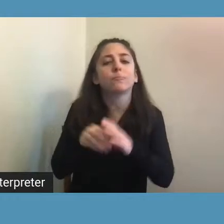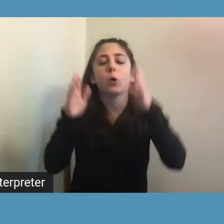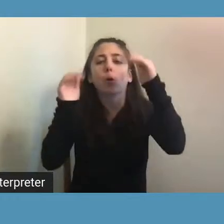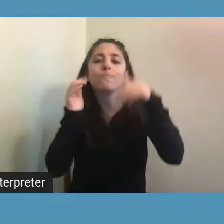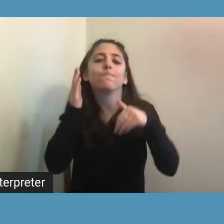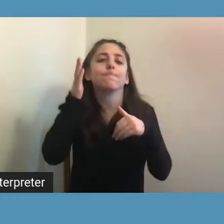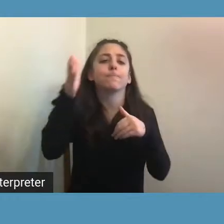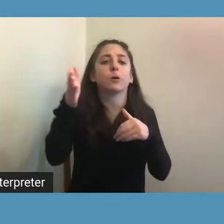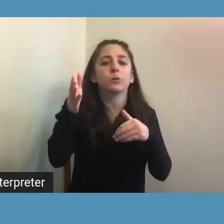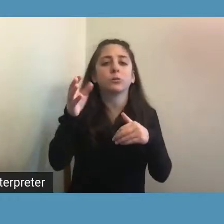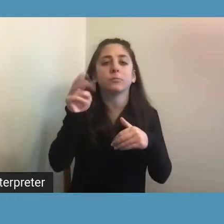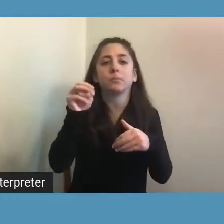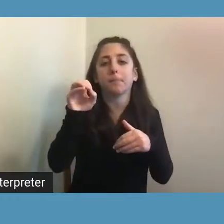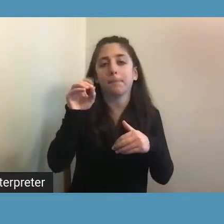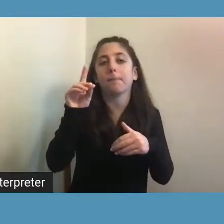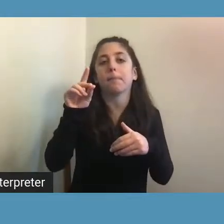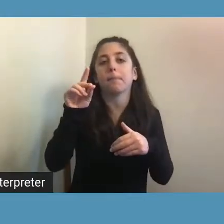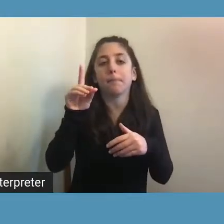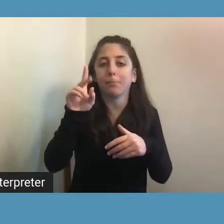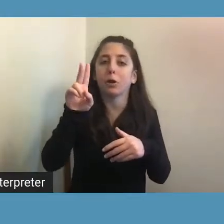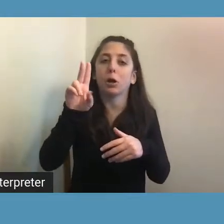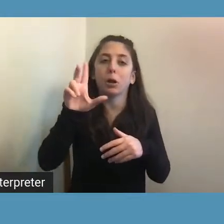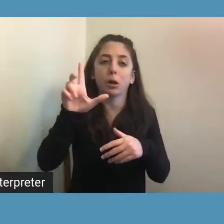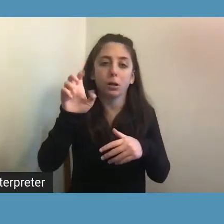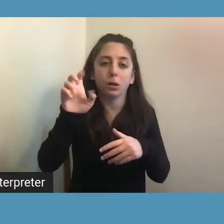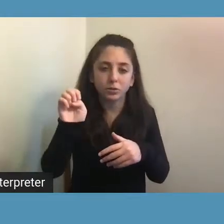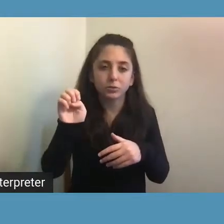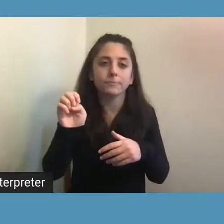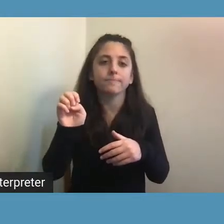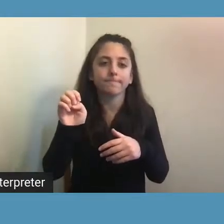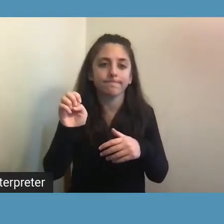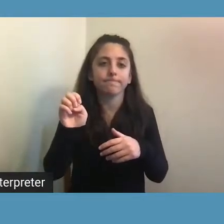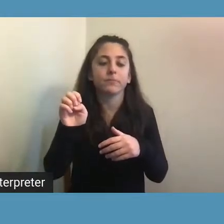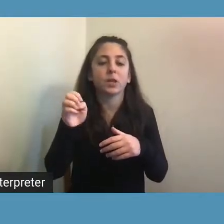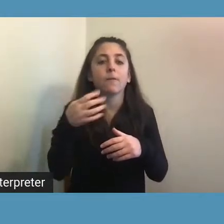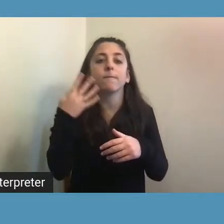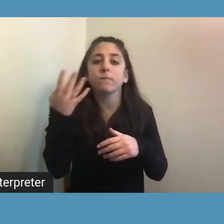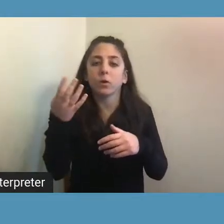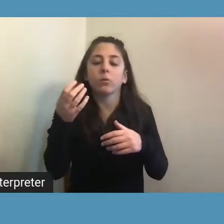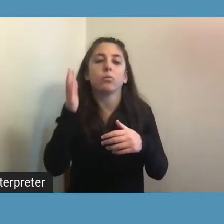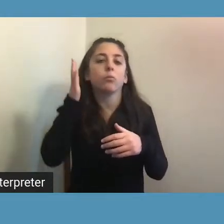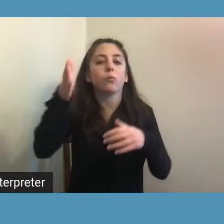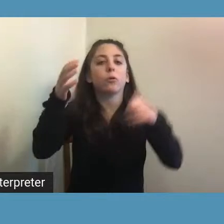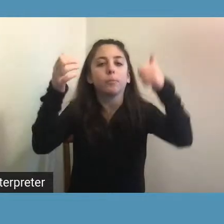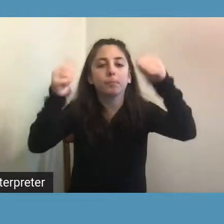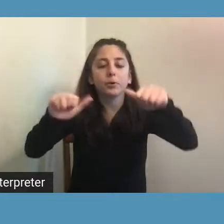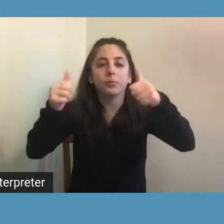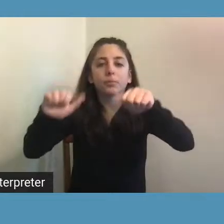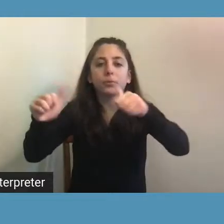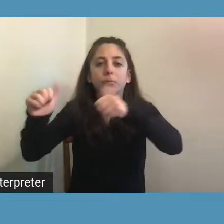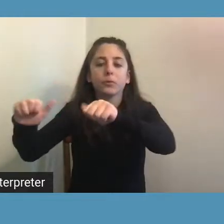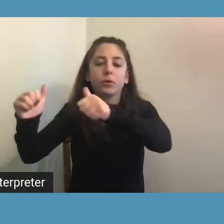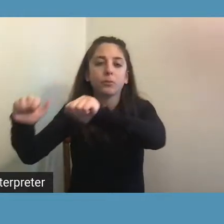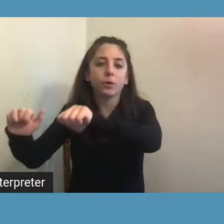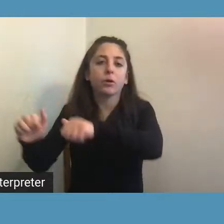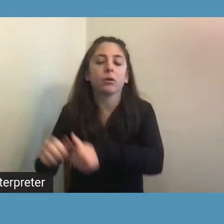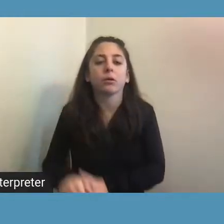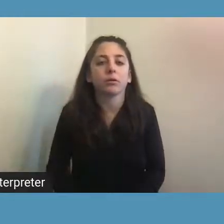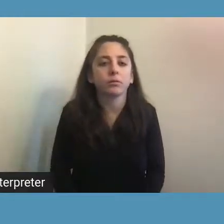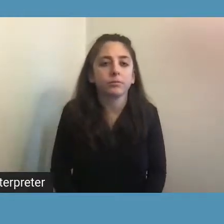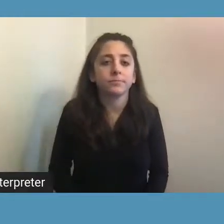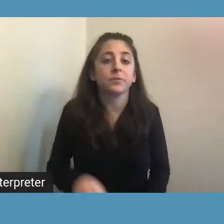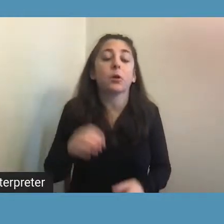programs. After each module, and this is the last technical session for Module 9, so we're wrapping that